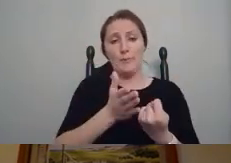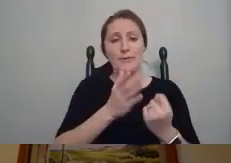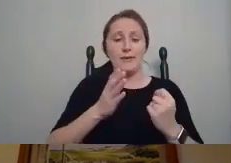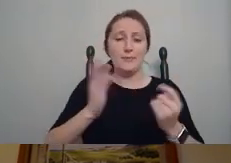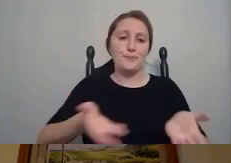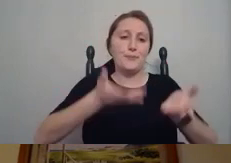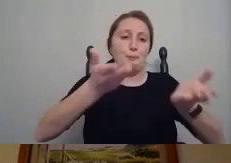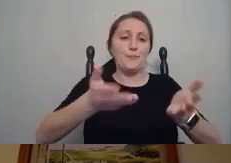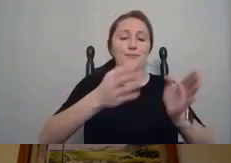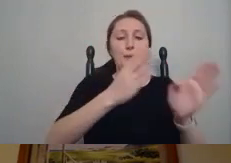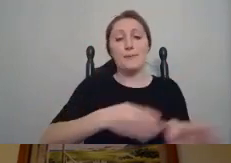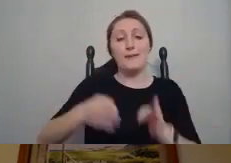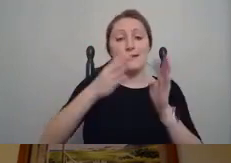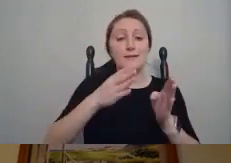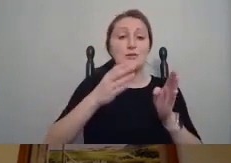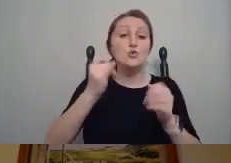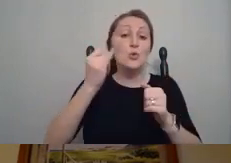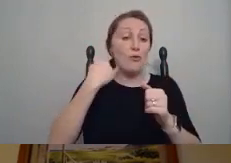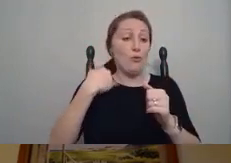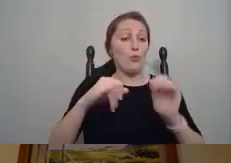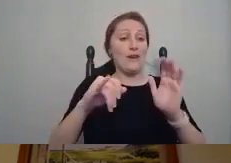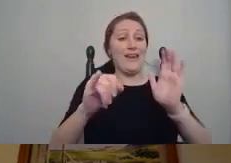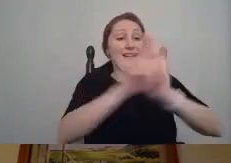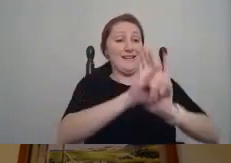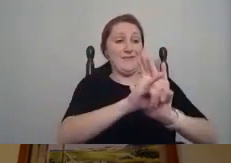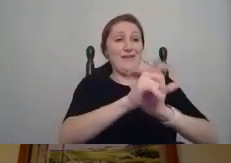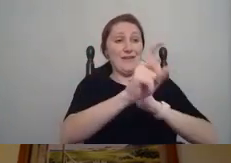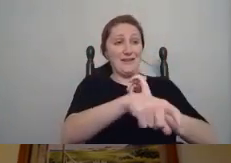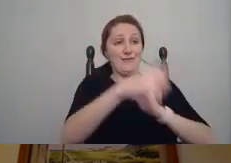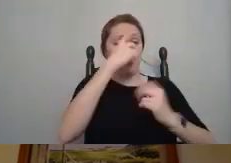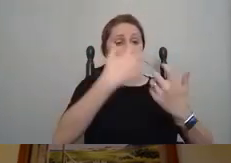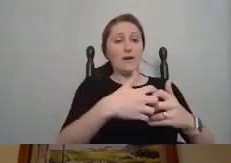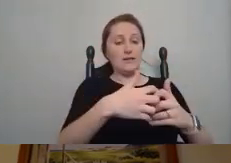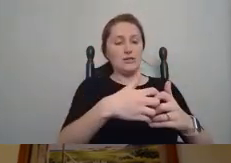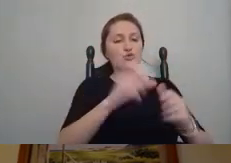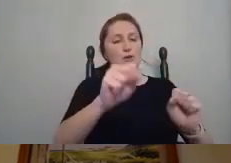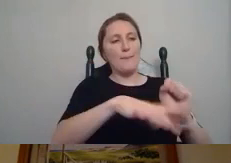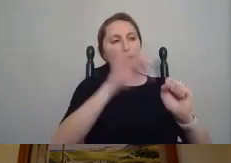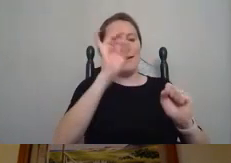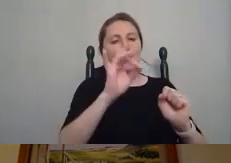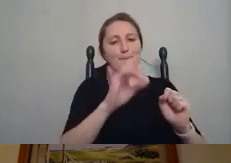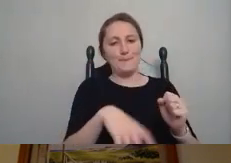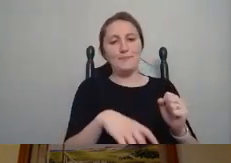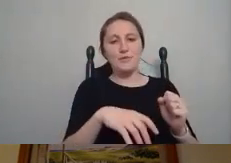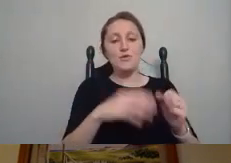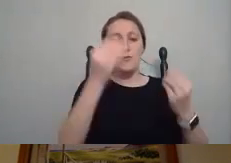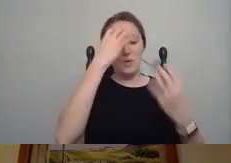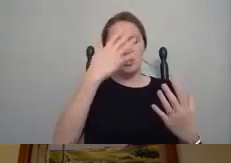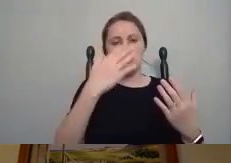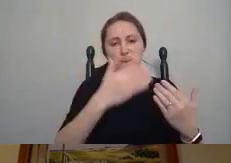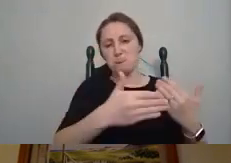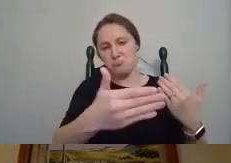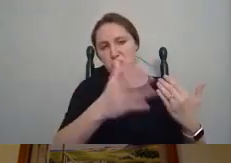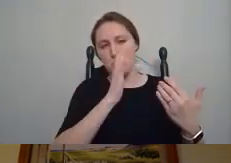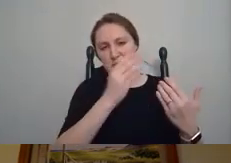all for the people who have identified a need to pick up their devices. So information is forthcoming on that. Right now, we're just